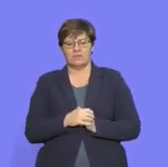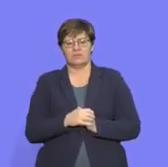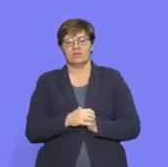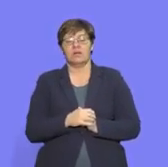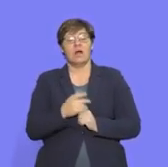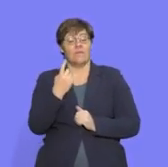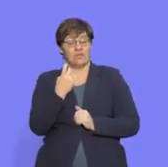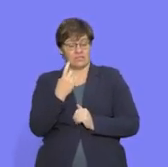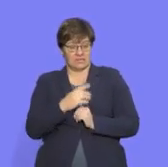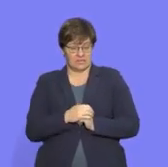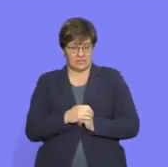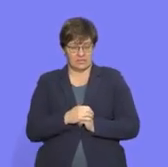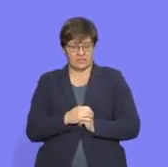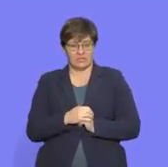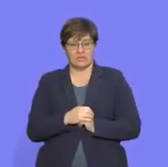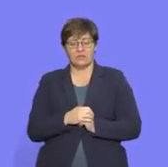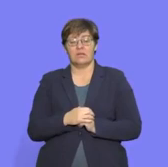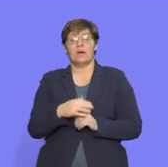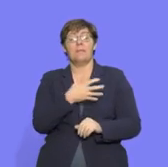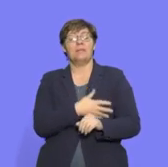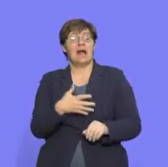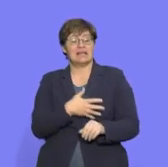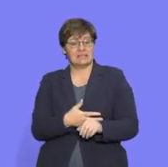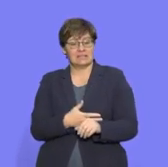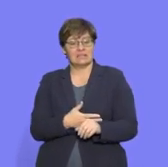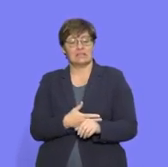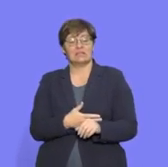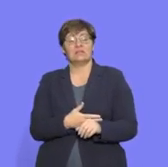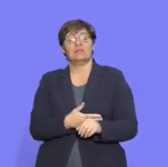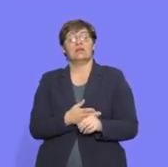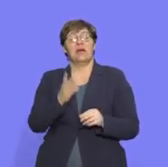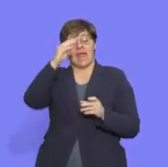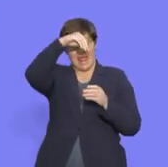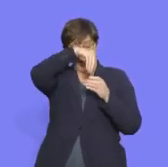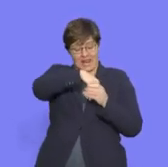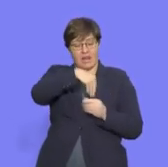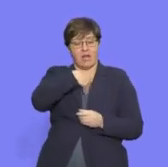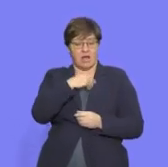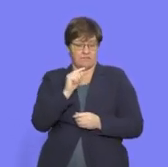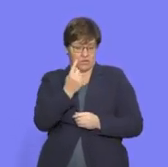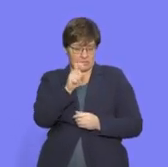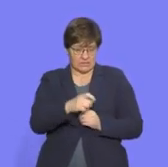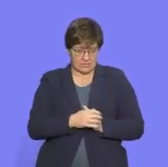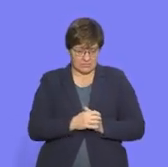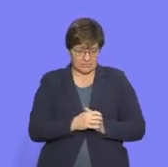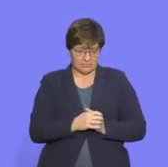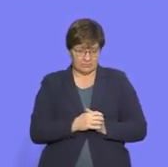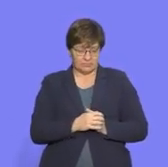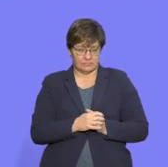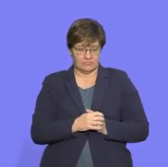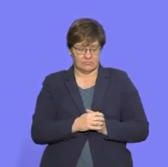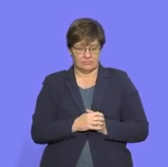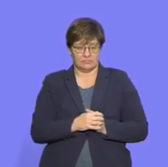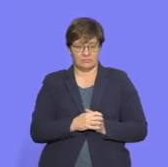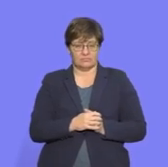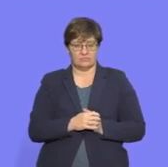the following. Number one, okay, blood must come into the heart, right?